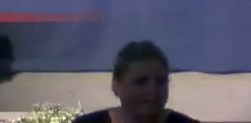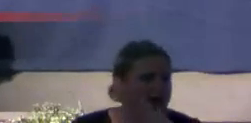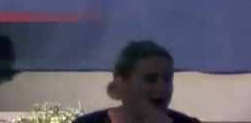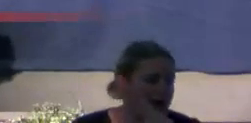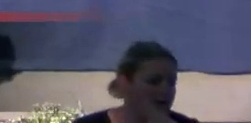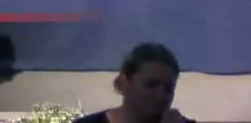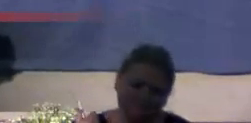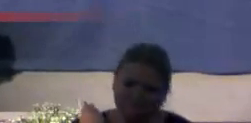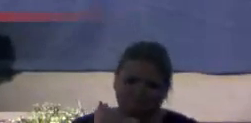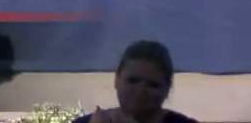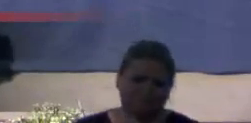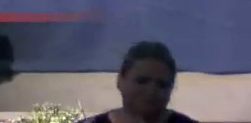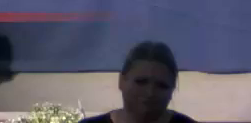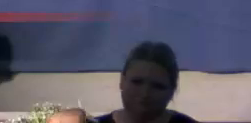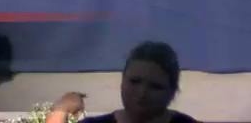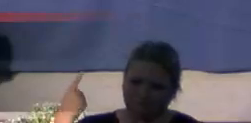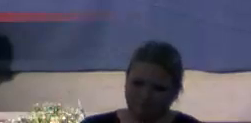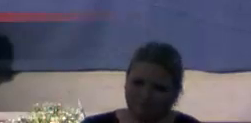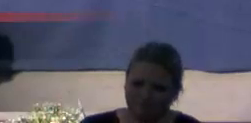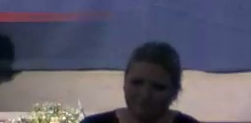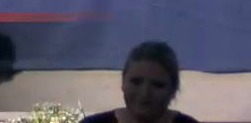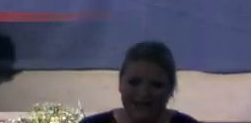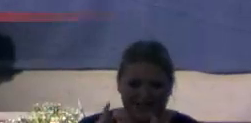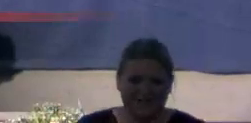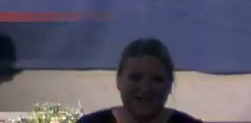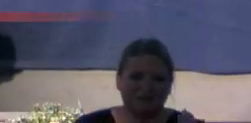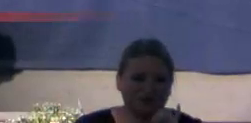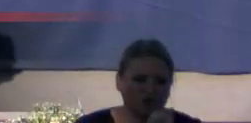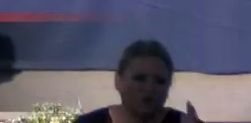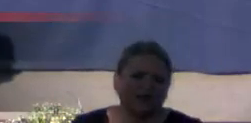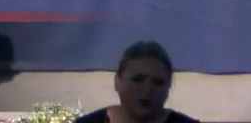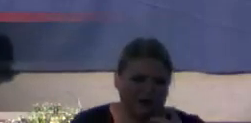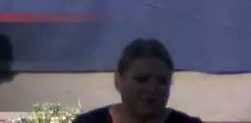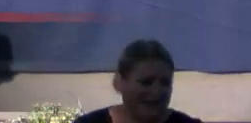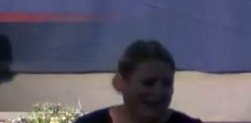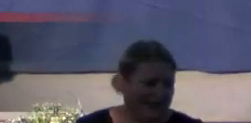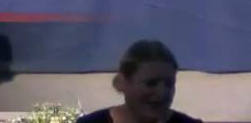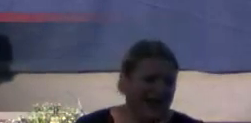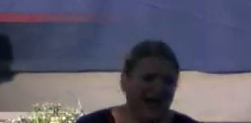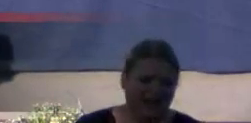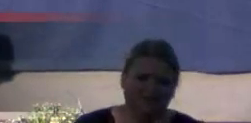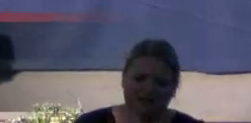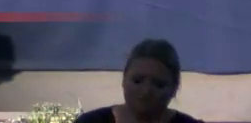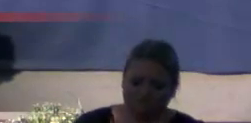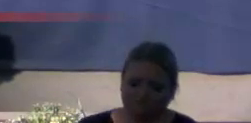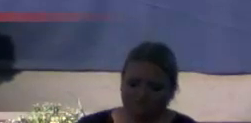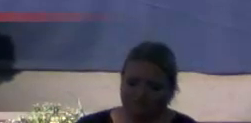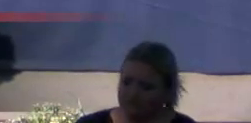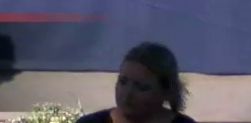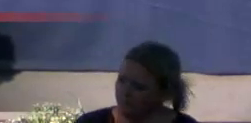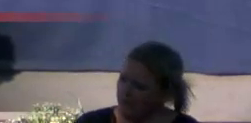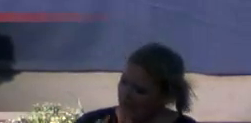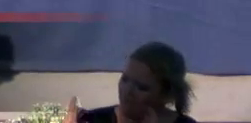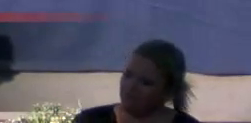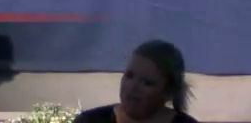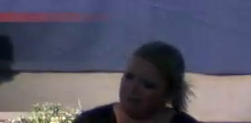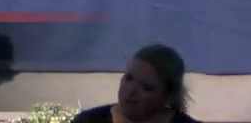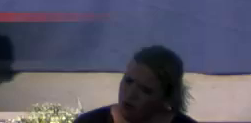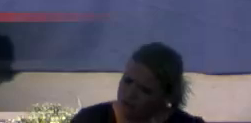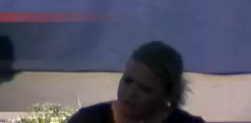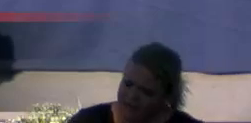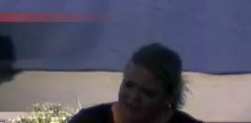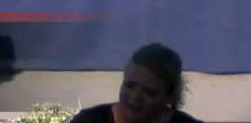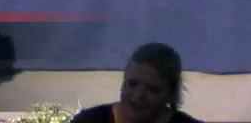strength and greatest cheerleader, and the rest of my family, who encouraged me even when I discouraged myself. And as my family has encouraged me,